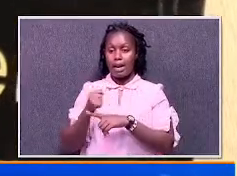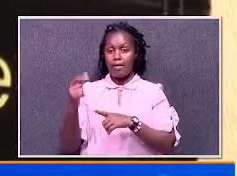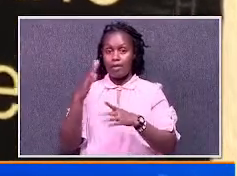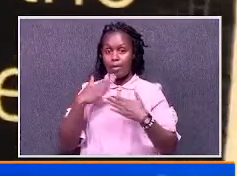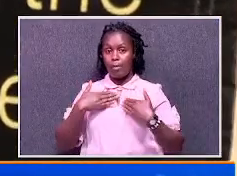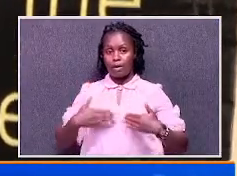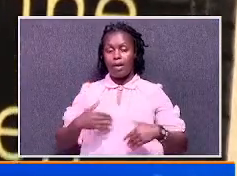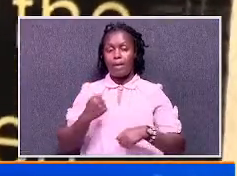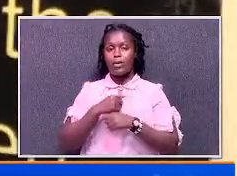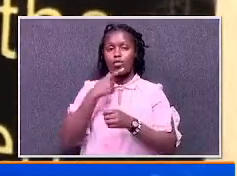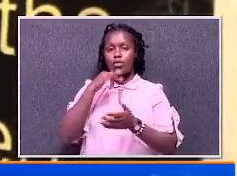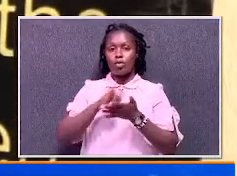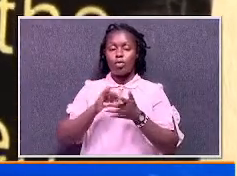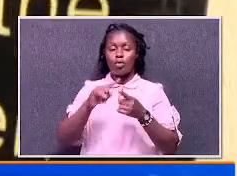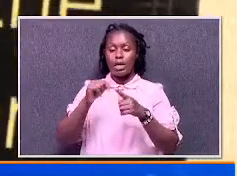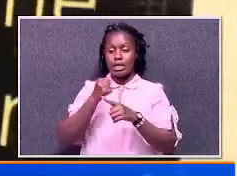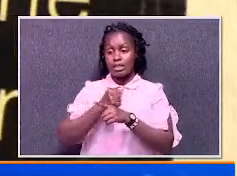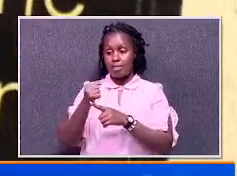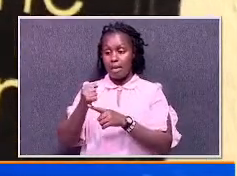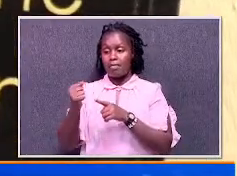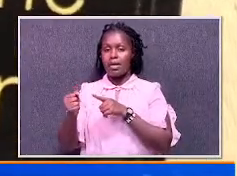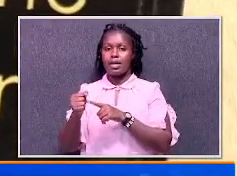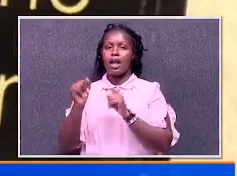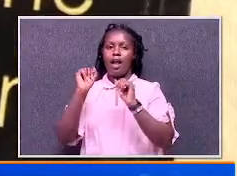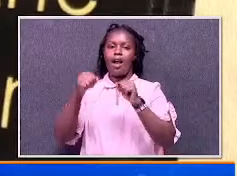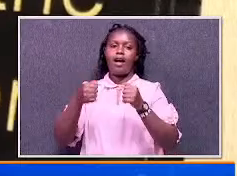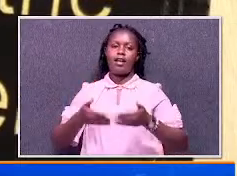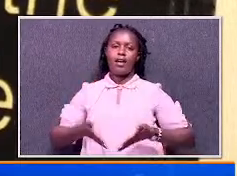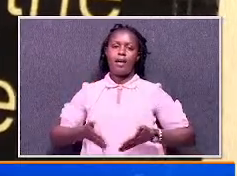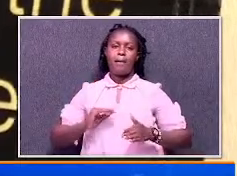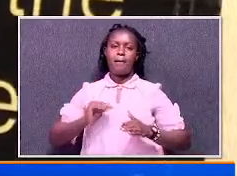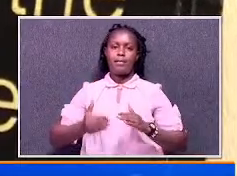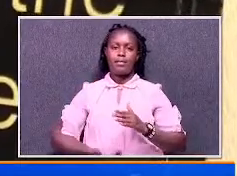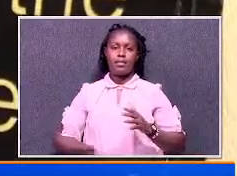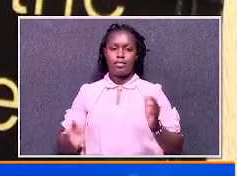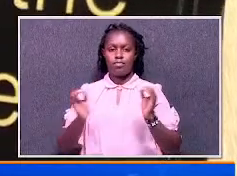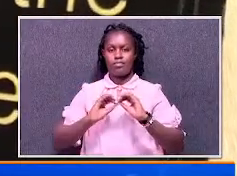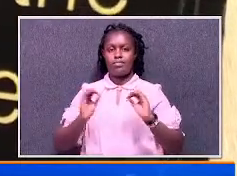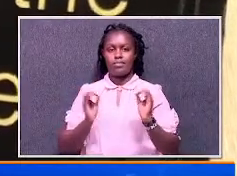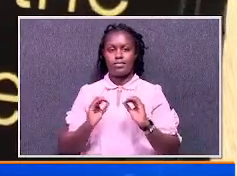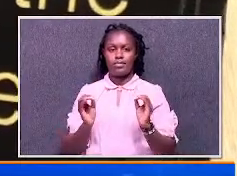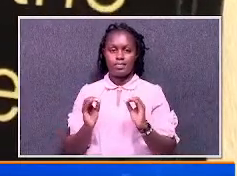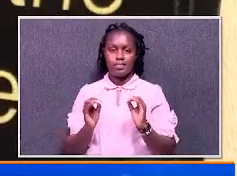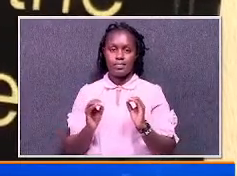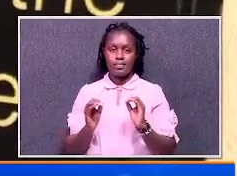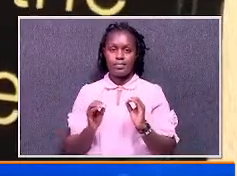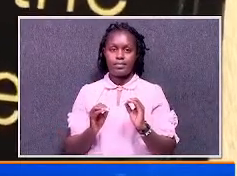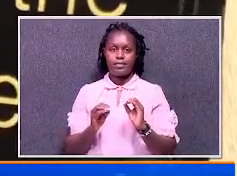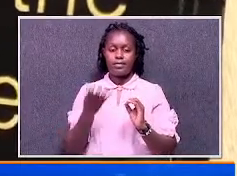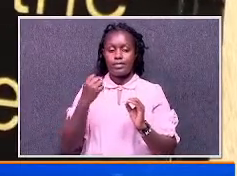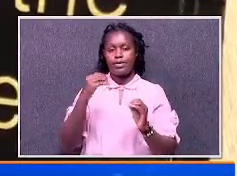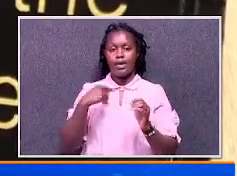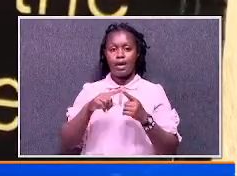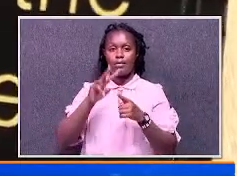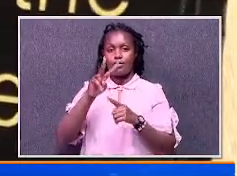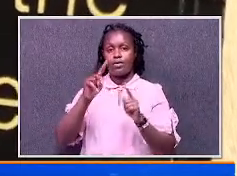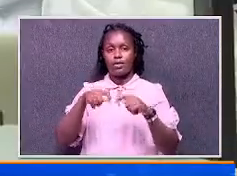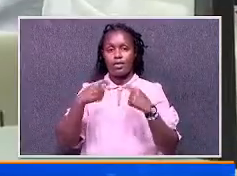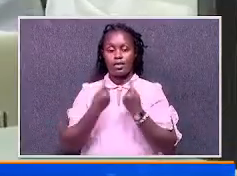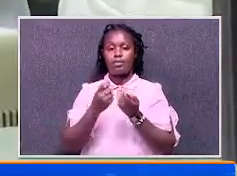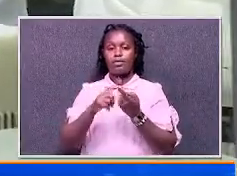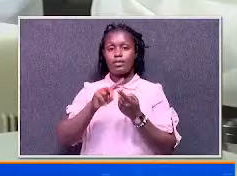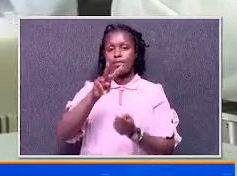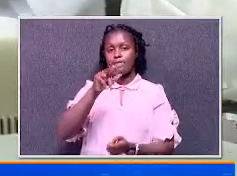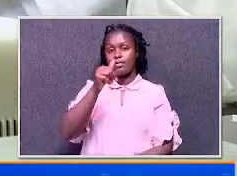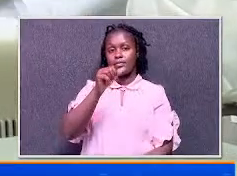ensuring that semen produced does not have the ability to fertilize a woman's egg. There are two types of